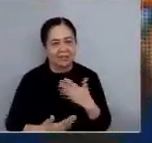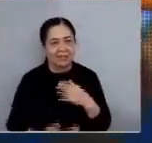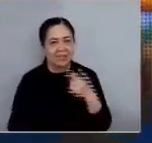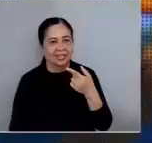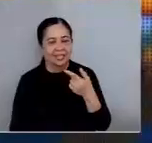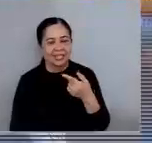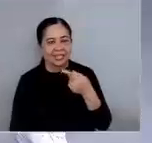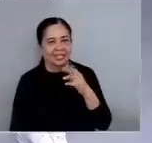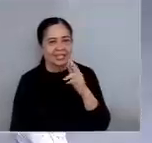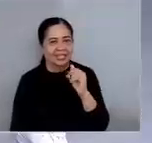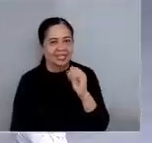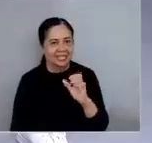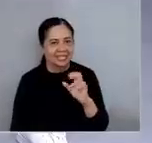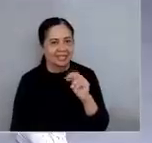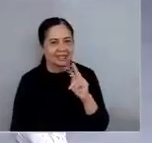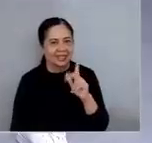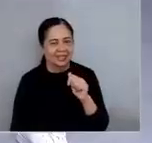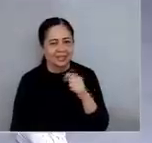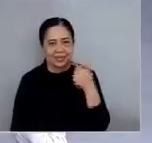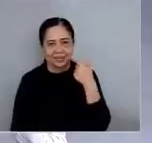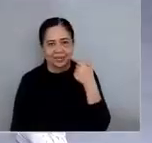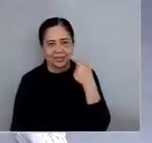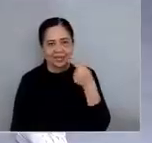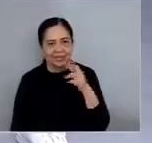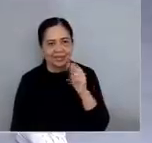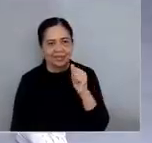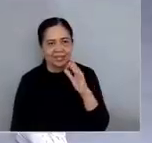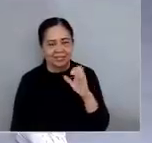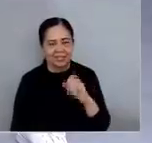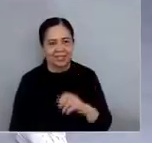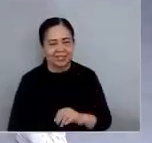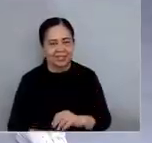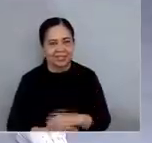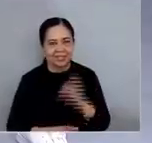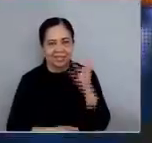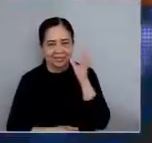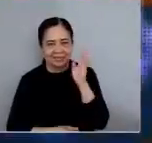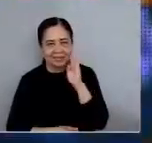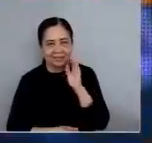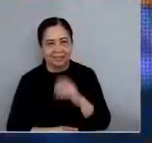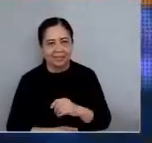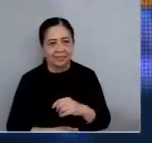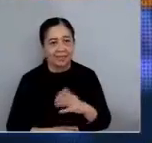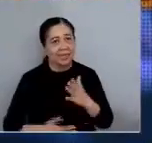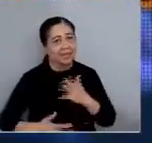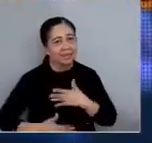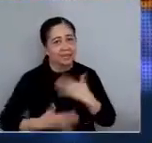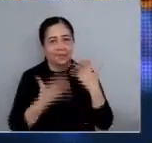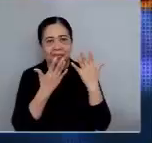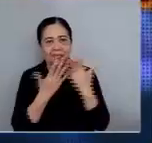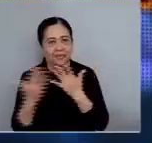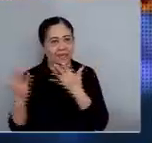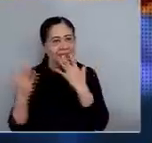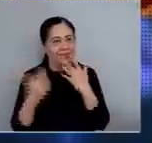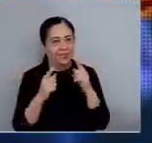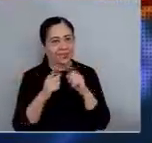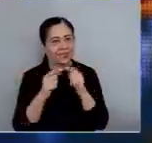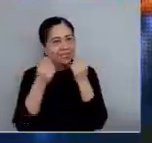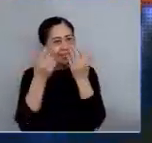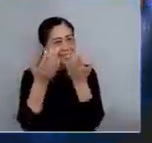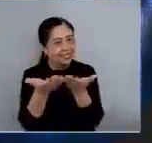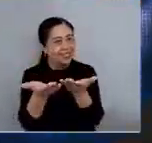happy birthday po sa inyo. Miss Grace. Ito na, si Clara Benin para sa inyo. Happy birthday to you.